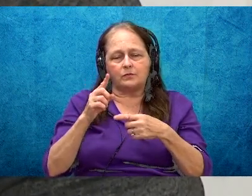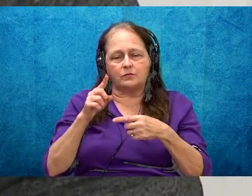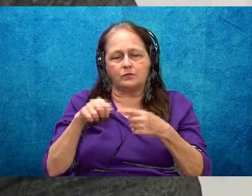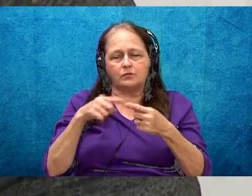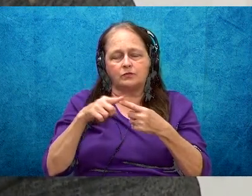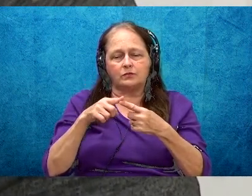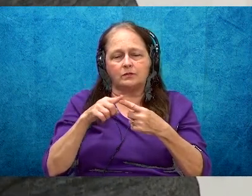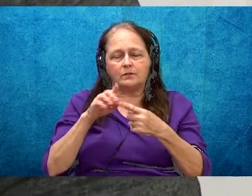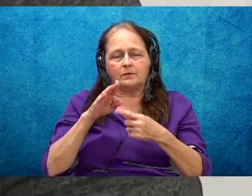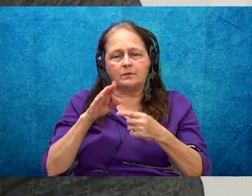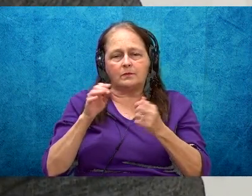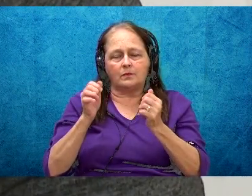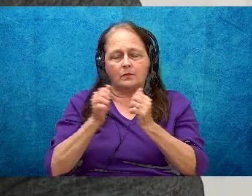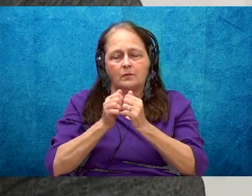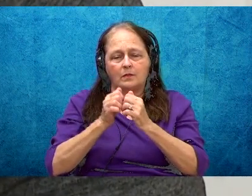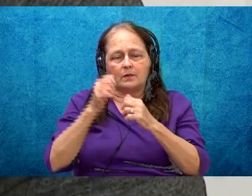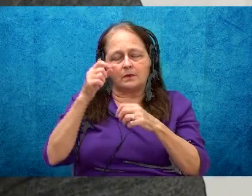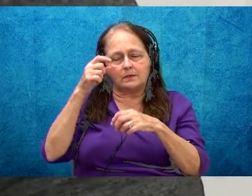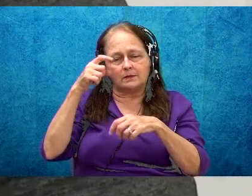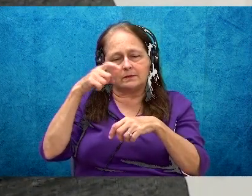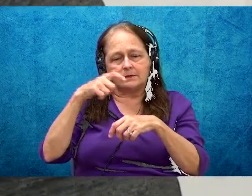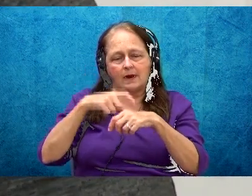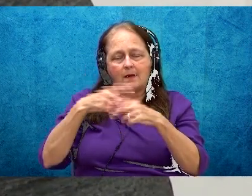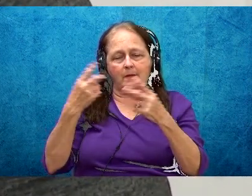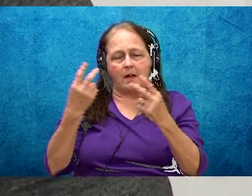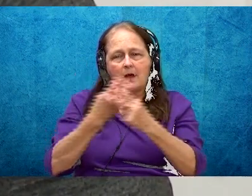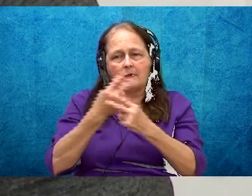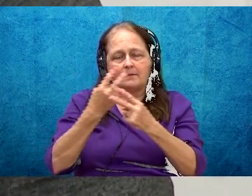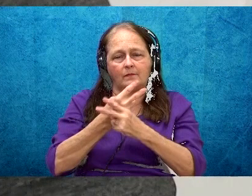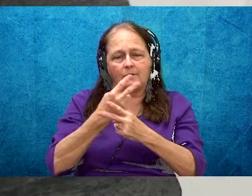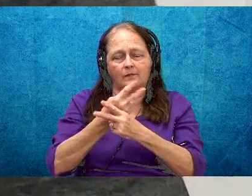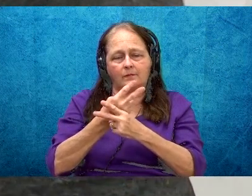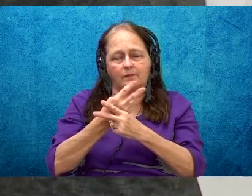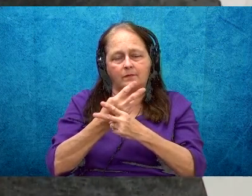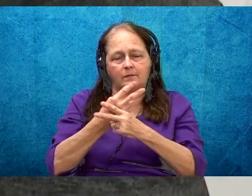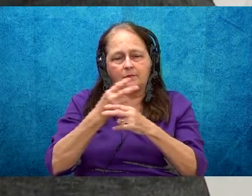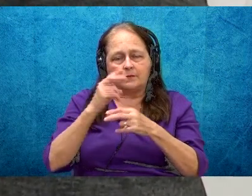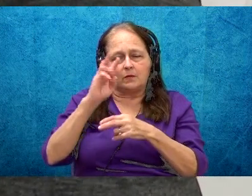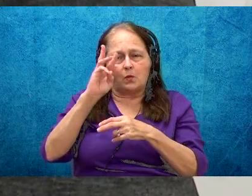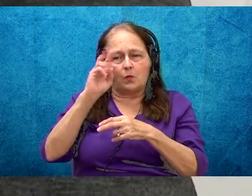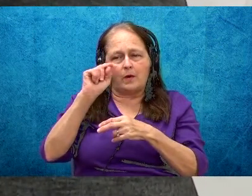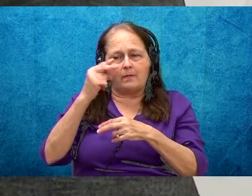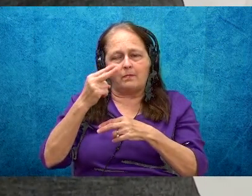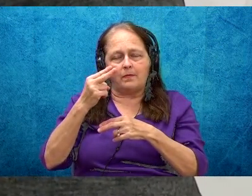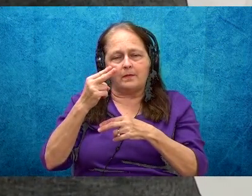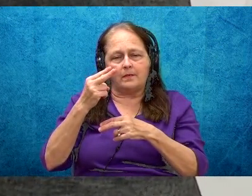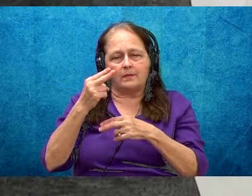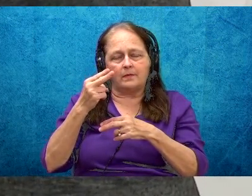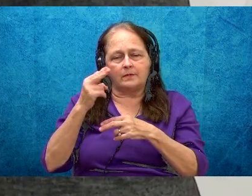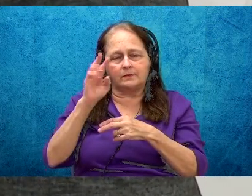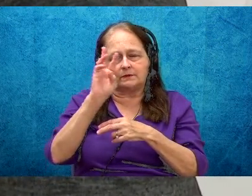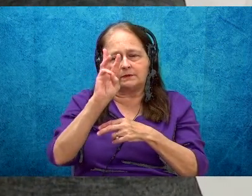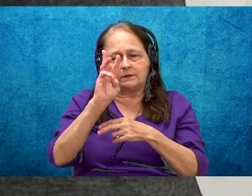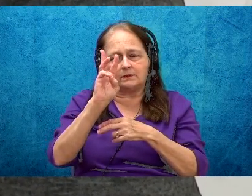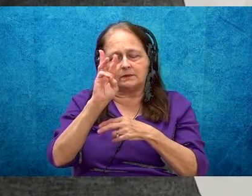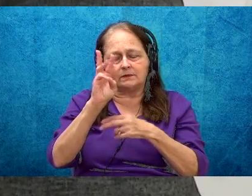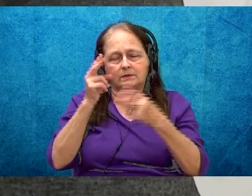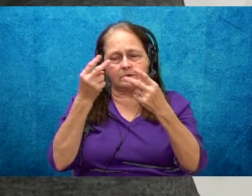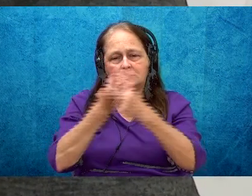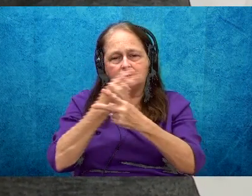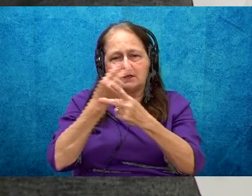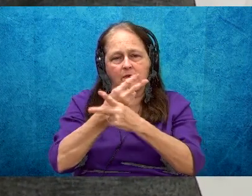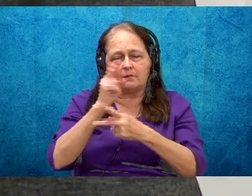be width times height, because there's the width, there's the height. So it's 6